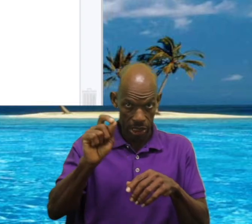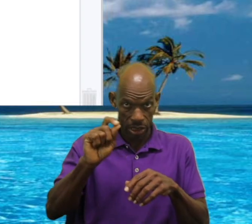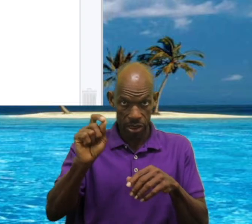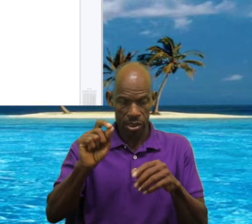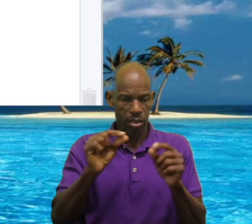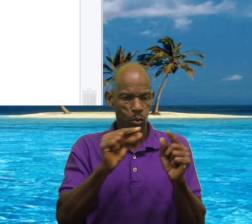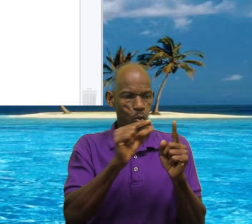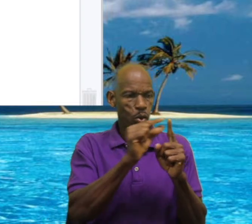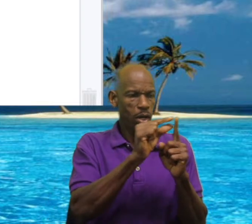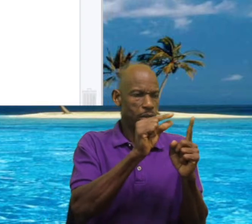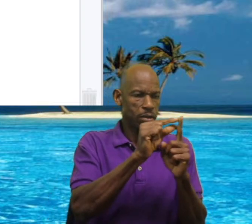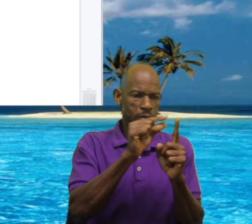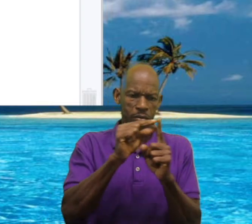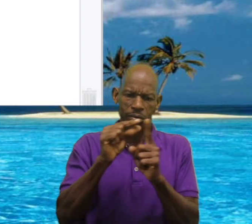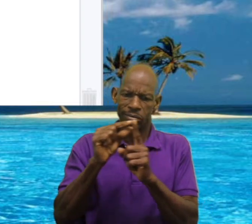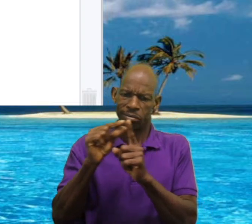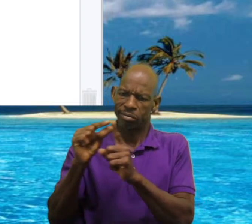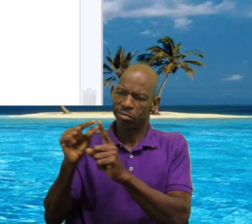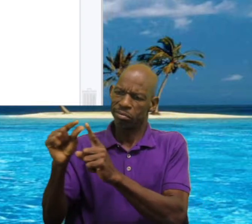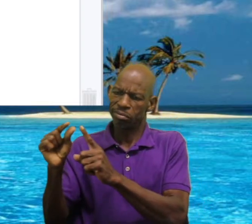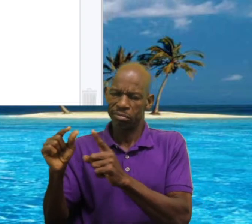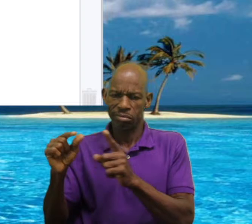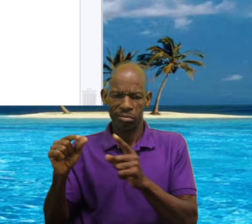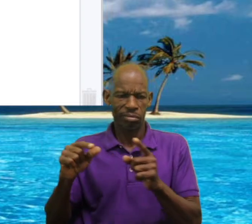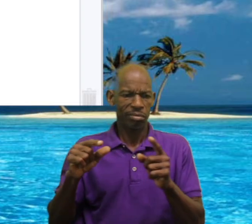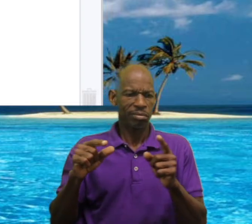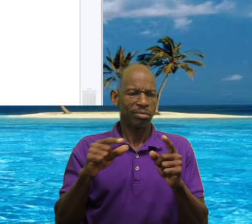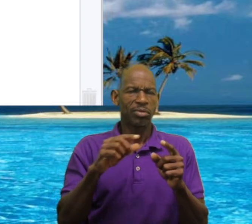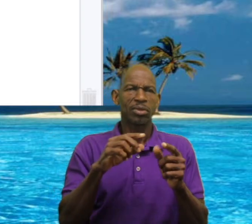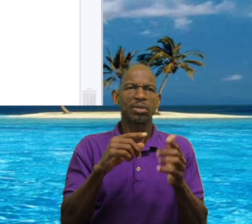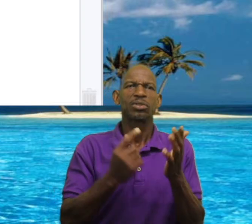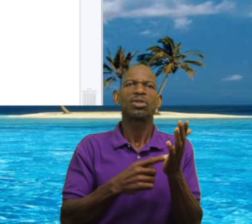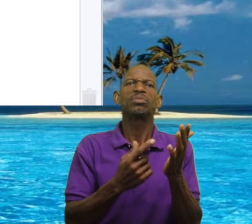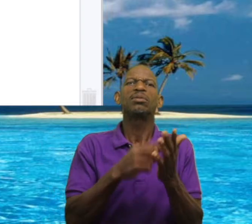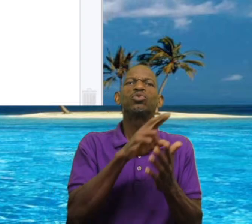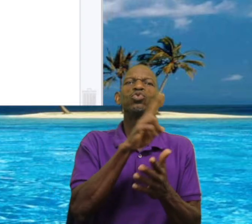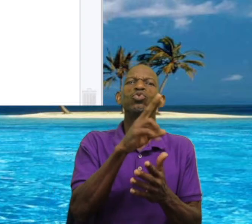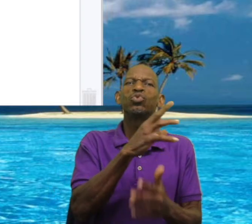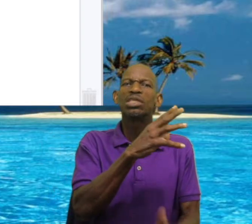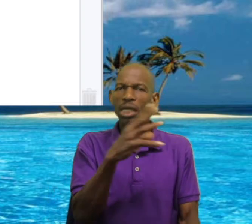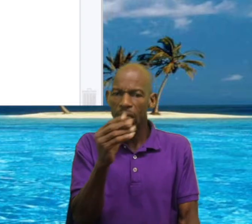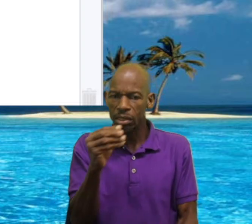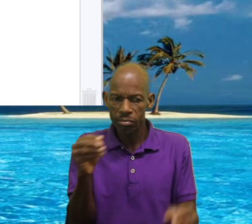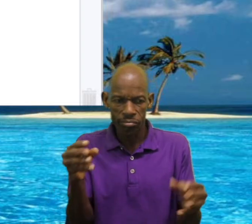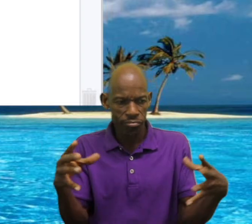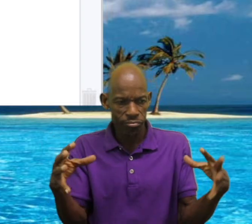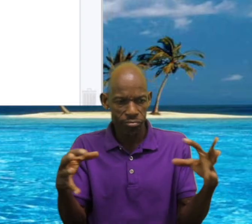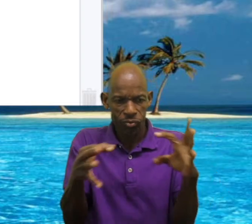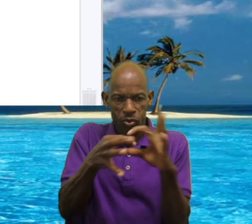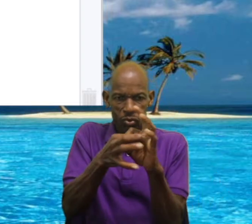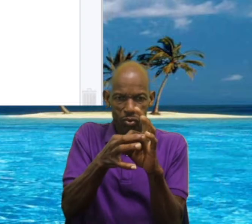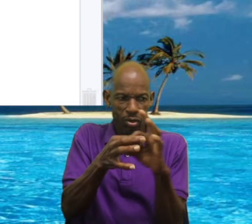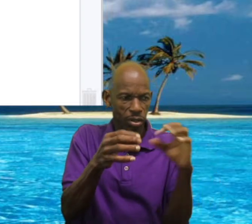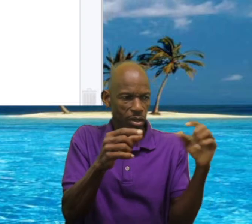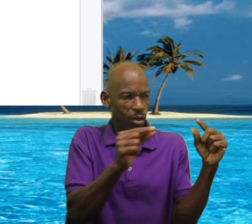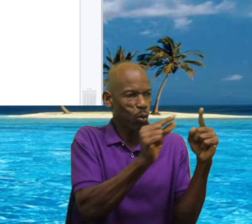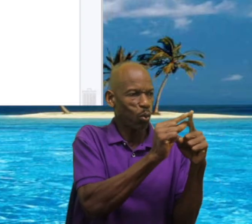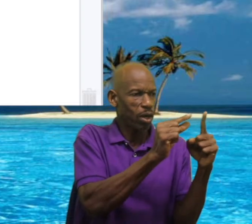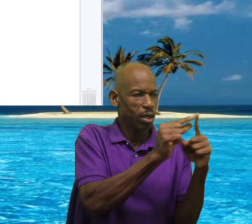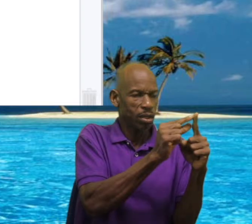words and ideas. So, but one of them we're gonna distinguish how to use either but or